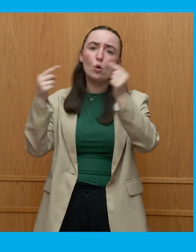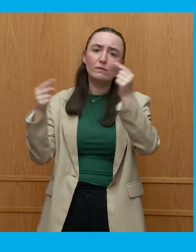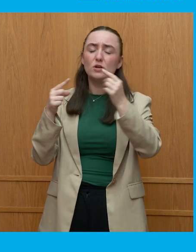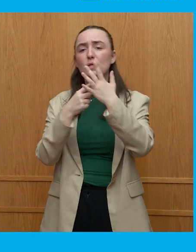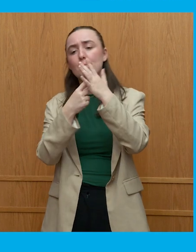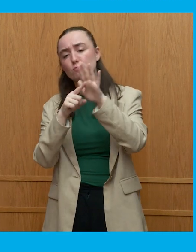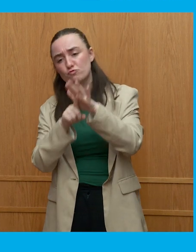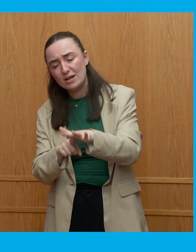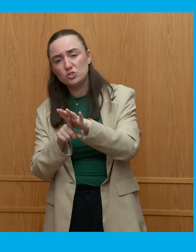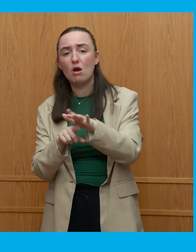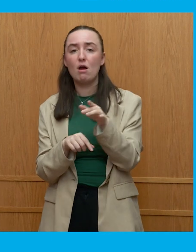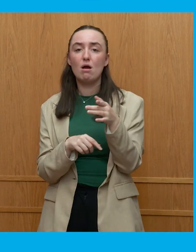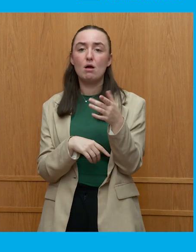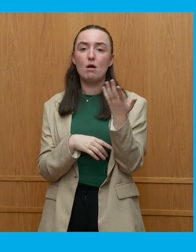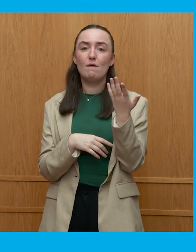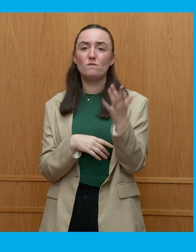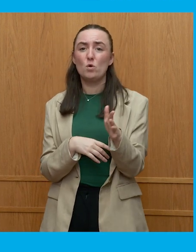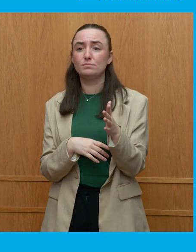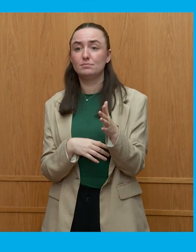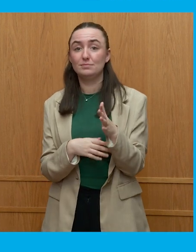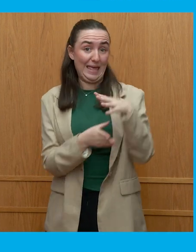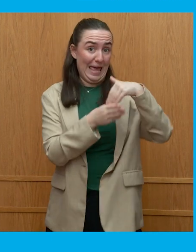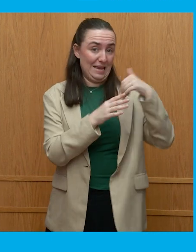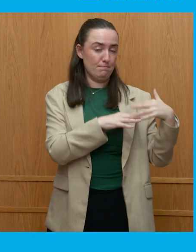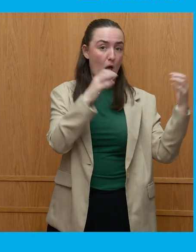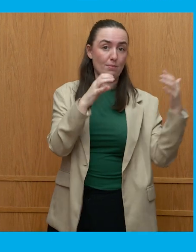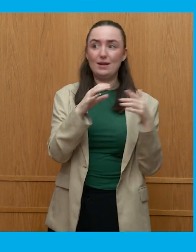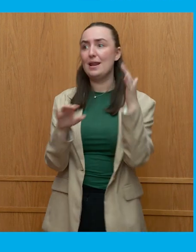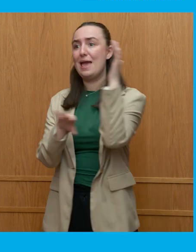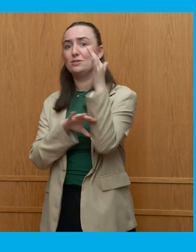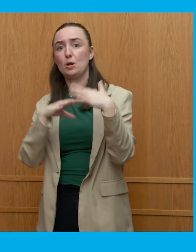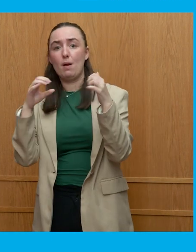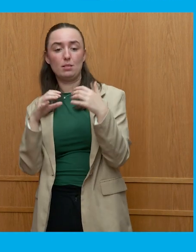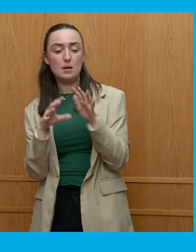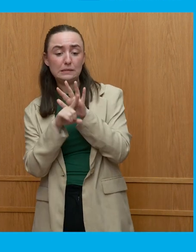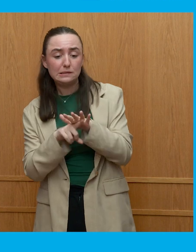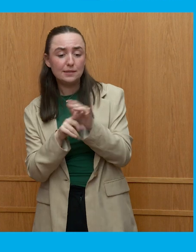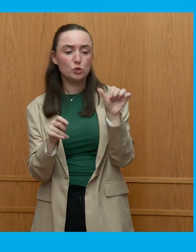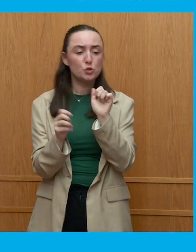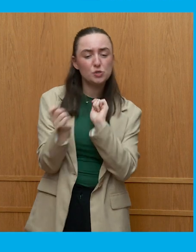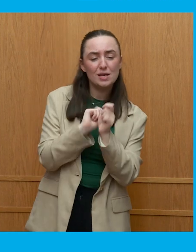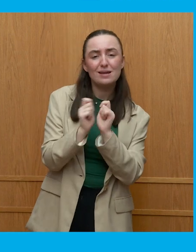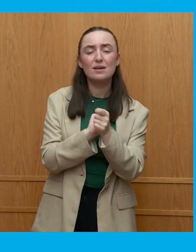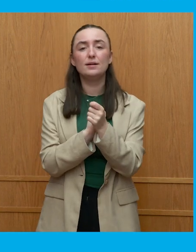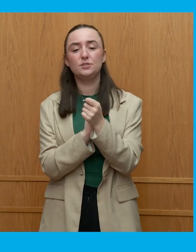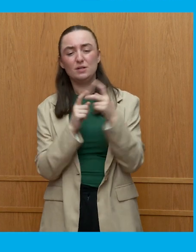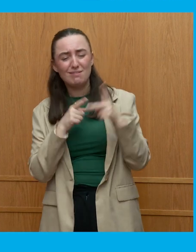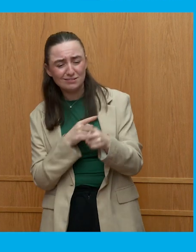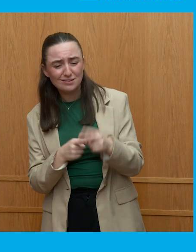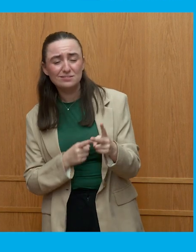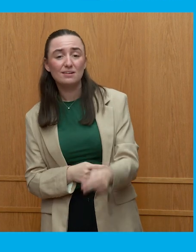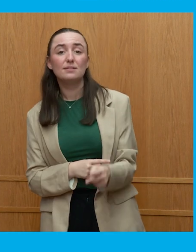that they were under from within the parliament and without the parliament to change and, you know, make cuts and things